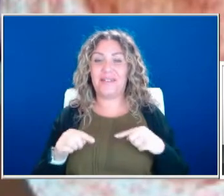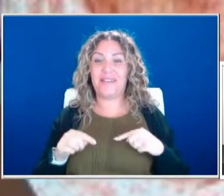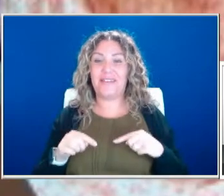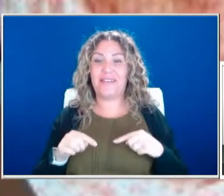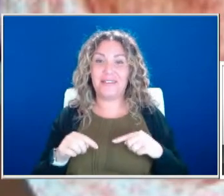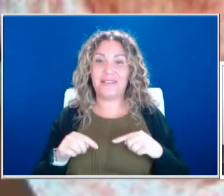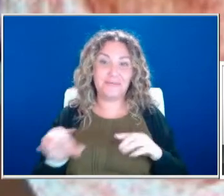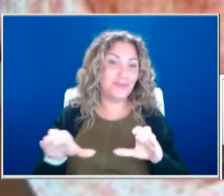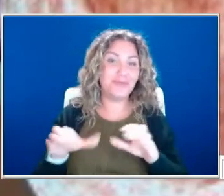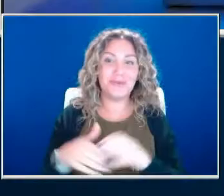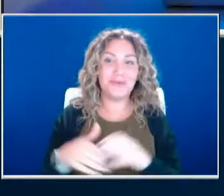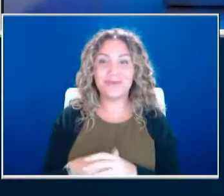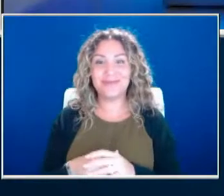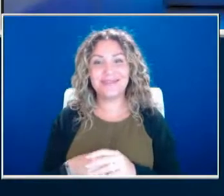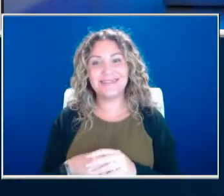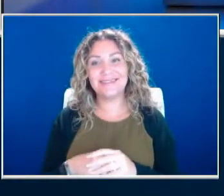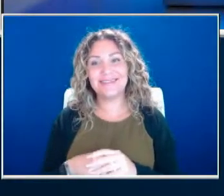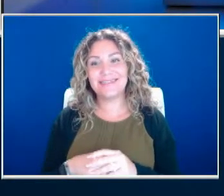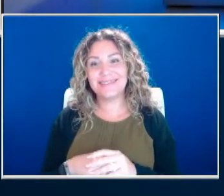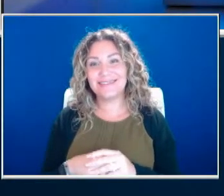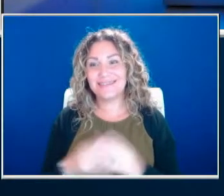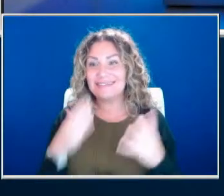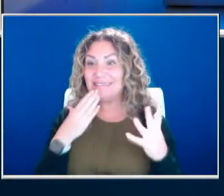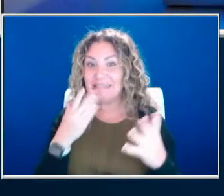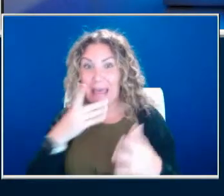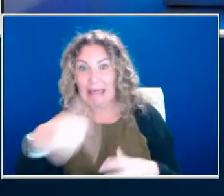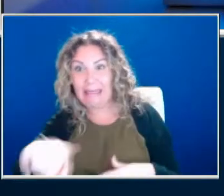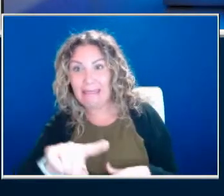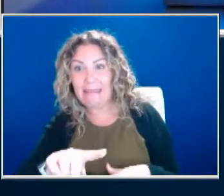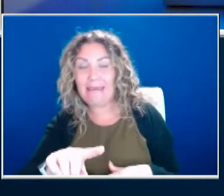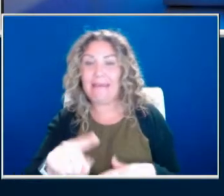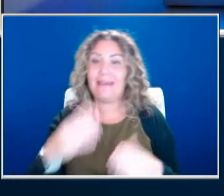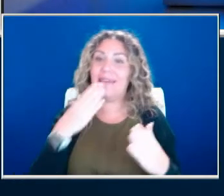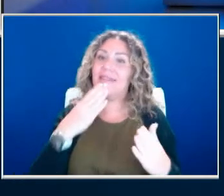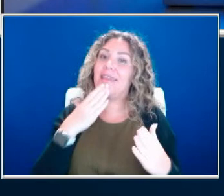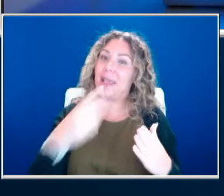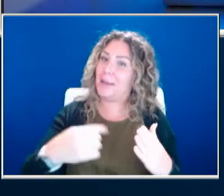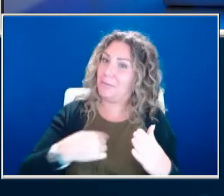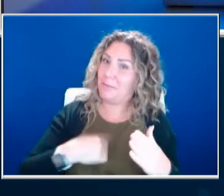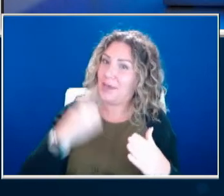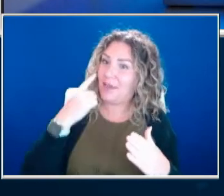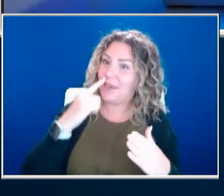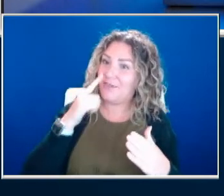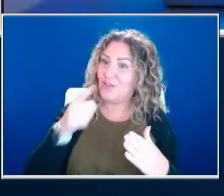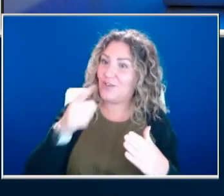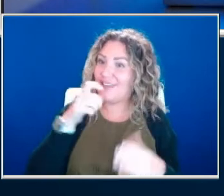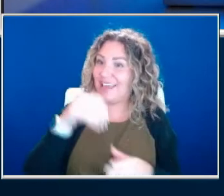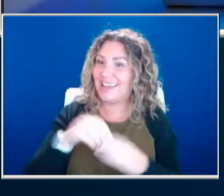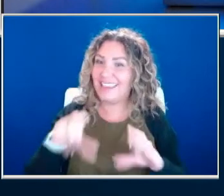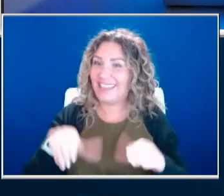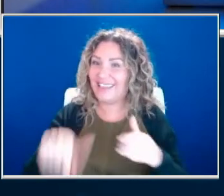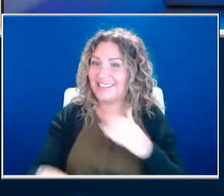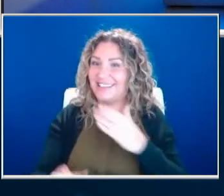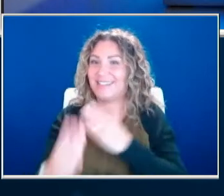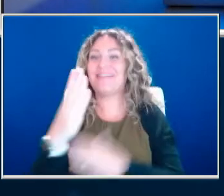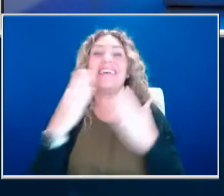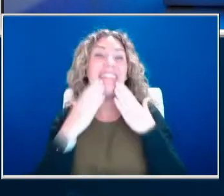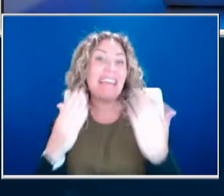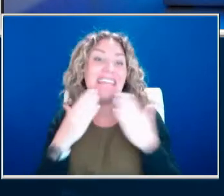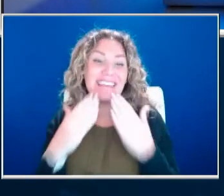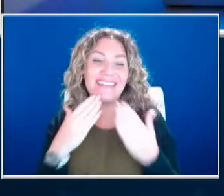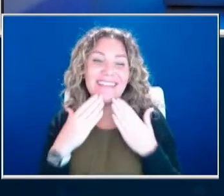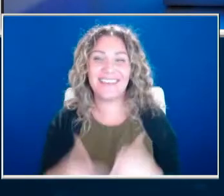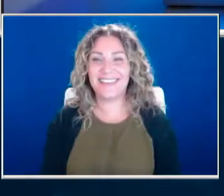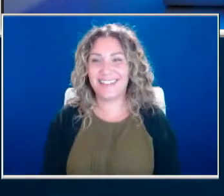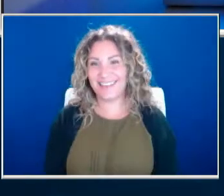everything. Okay, thank them for getting you back to health. Thank me for getting you out of class this morning. Yeah, thank you. Okay,